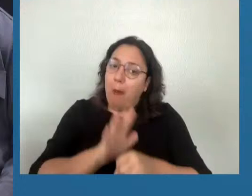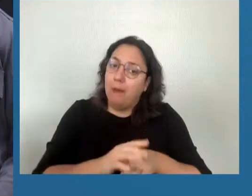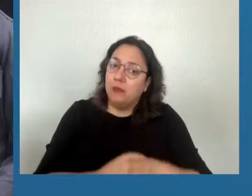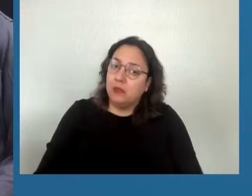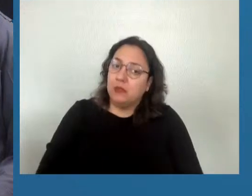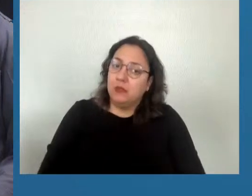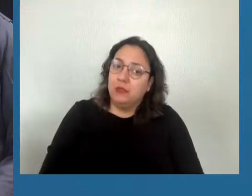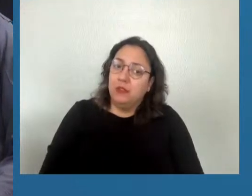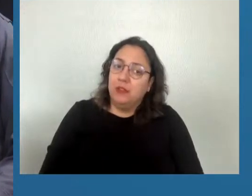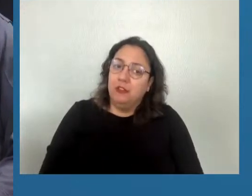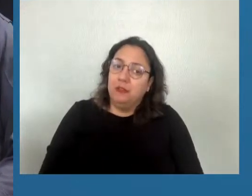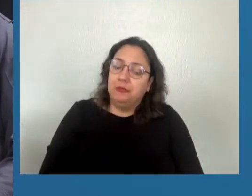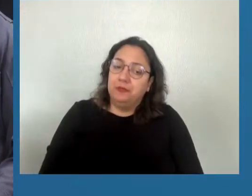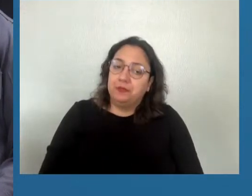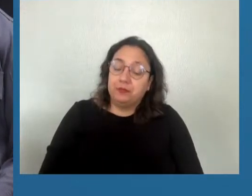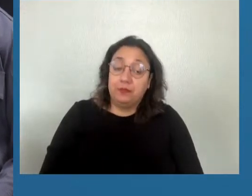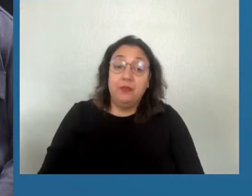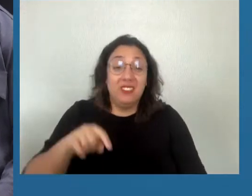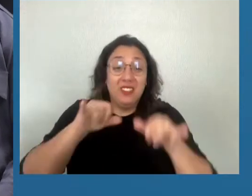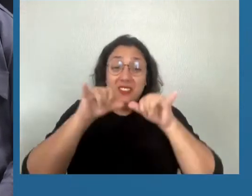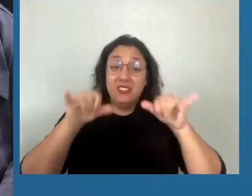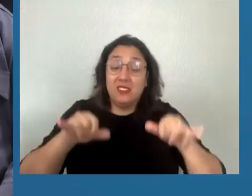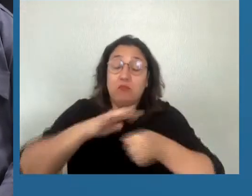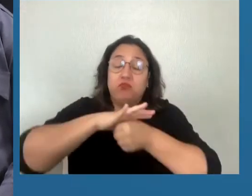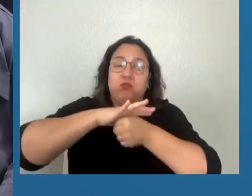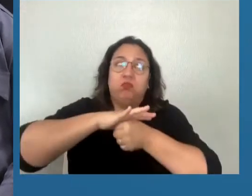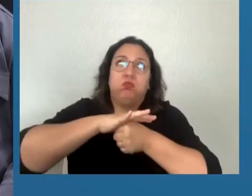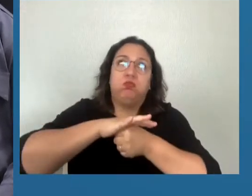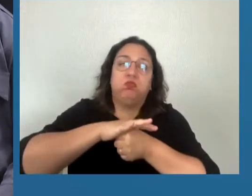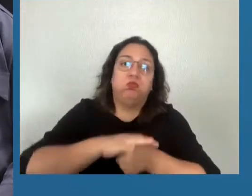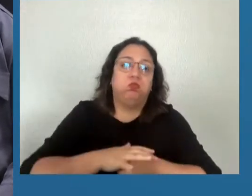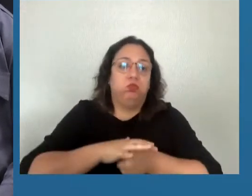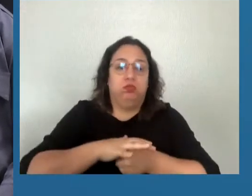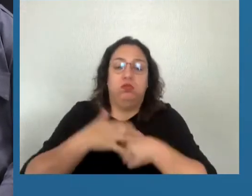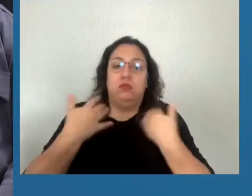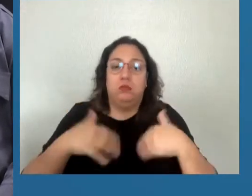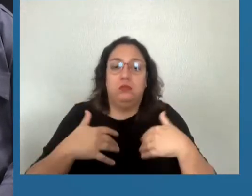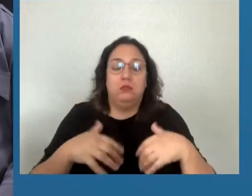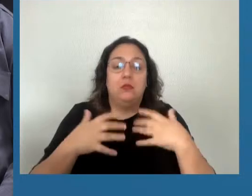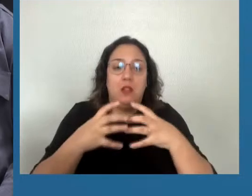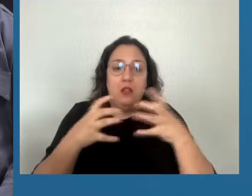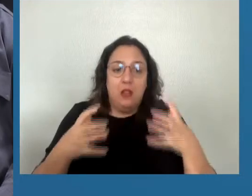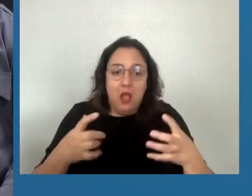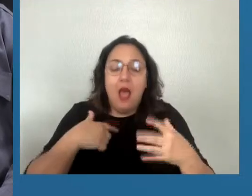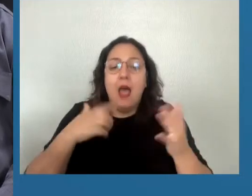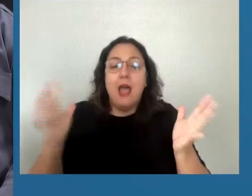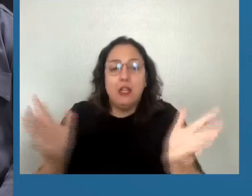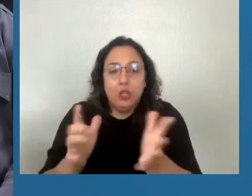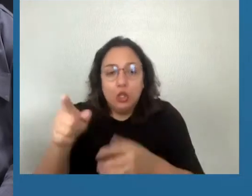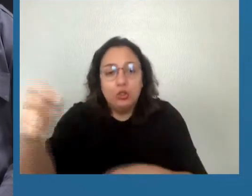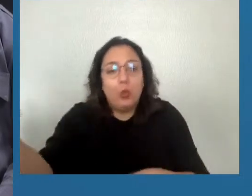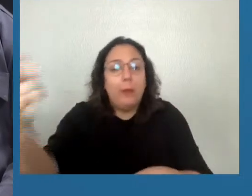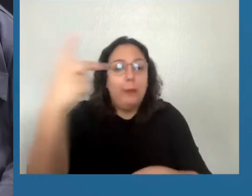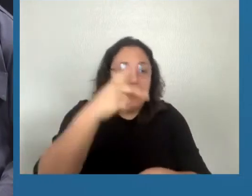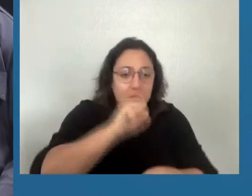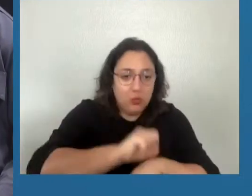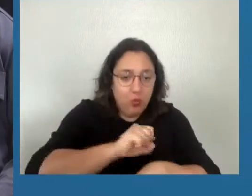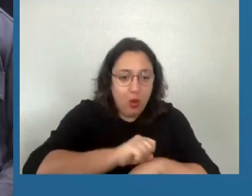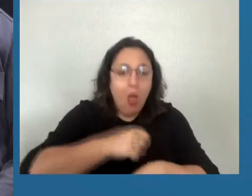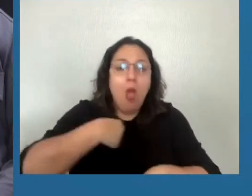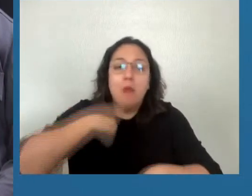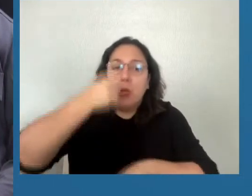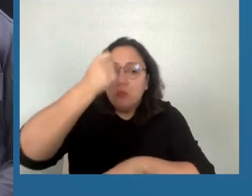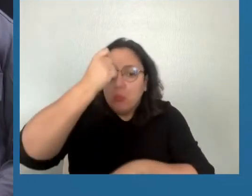There's an enormous strain on our system right now. I encourage everyone to come back to work. We hear you with respect to the